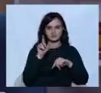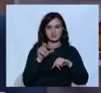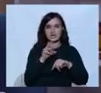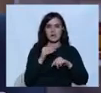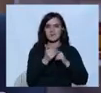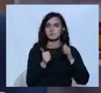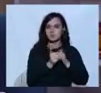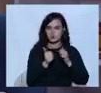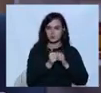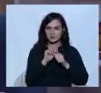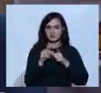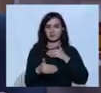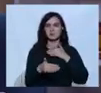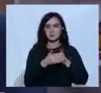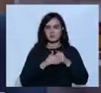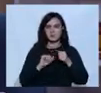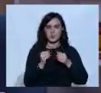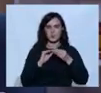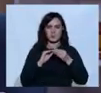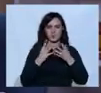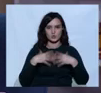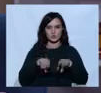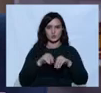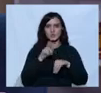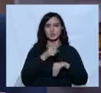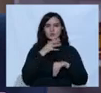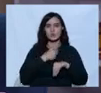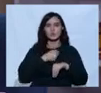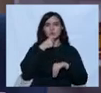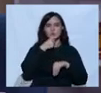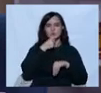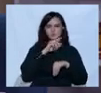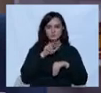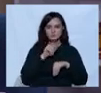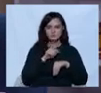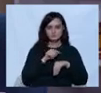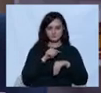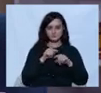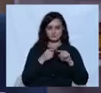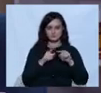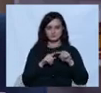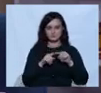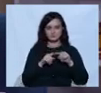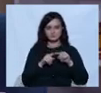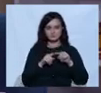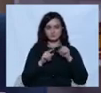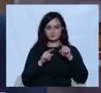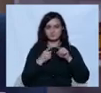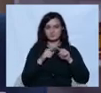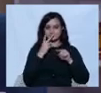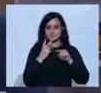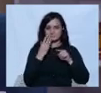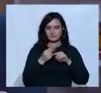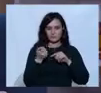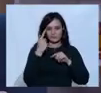twist, and you'll really want to find out. So be sure to read it. Now, we talked about a lot of characters,